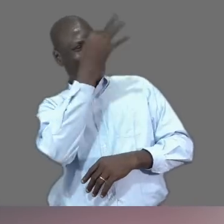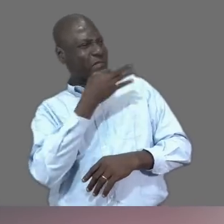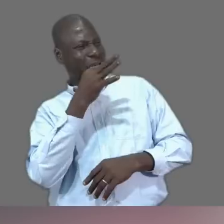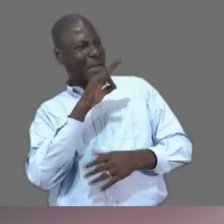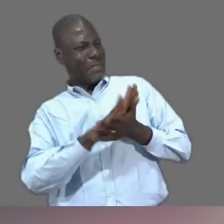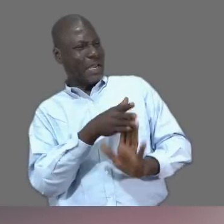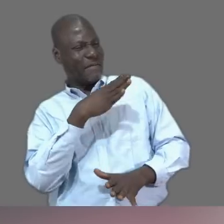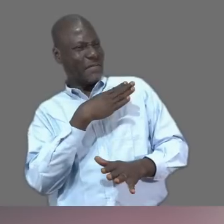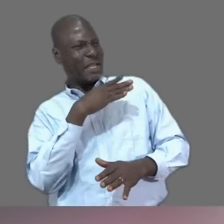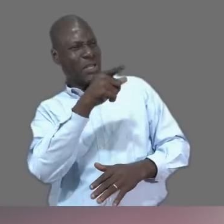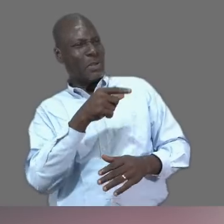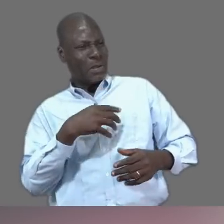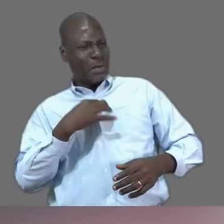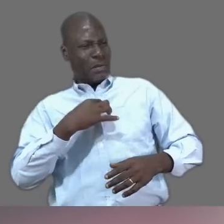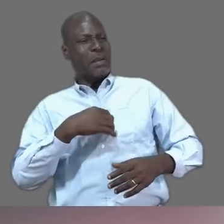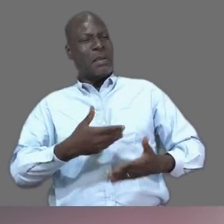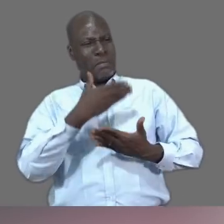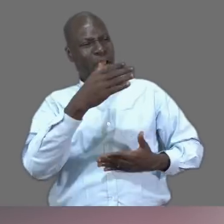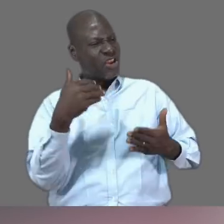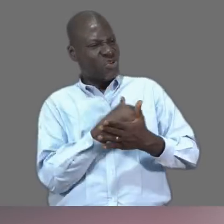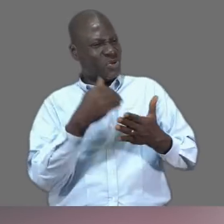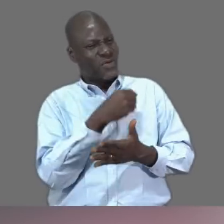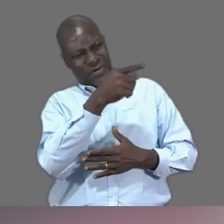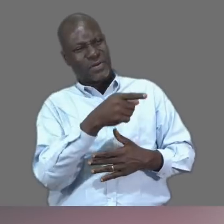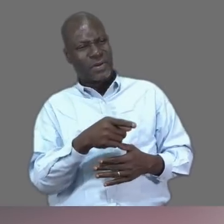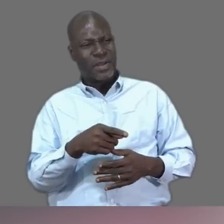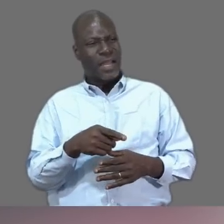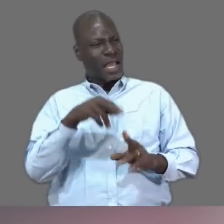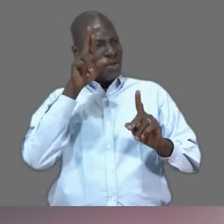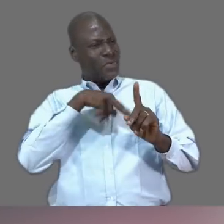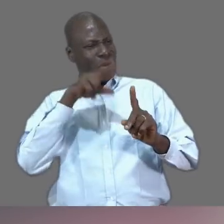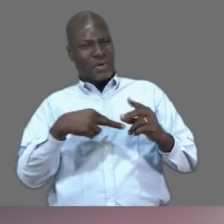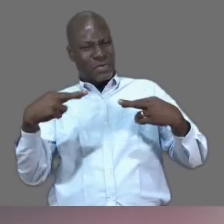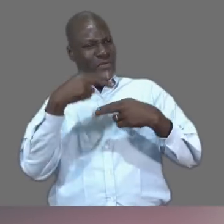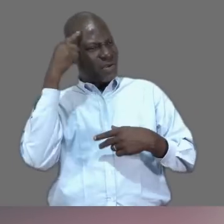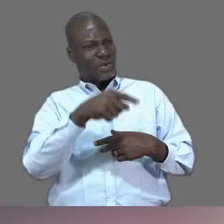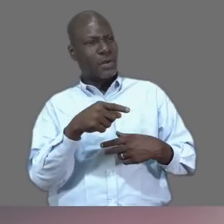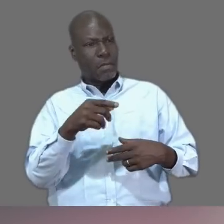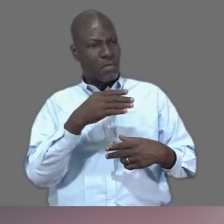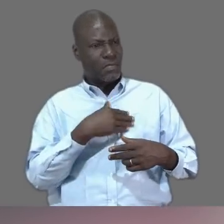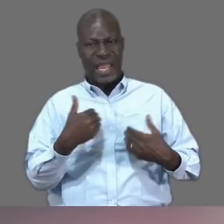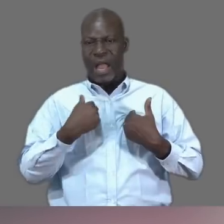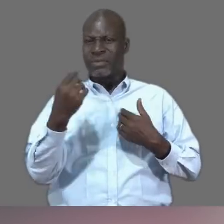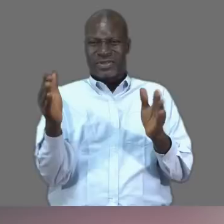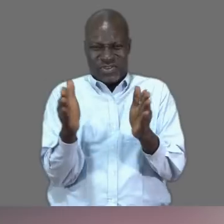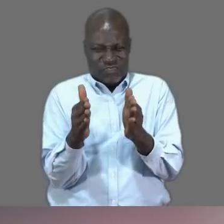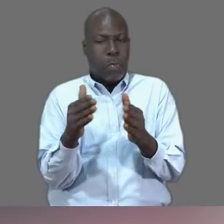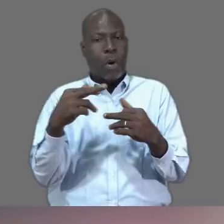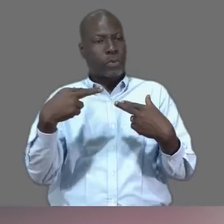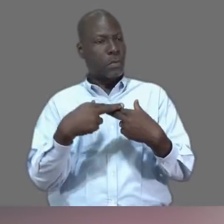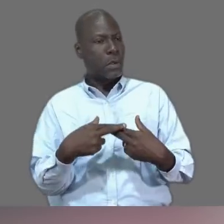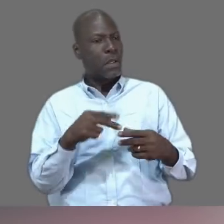Brighty say, up in Pamitadian Adia and Yaman. So I say, Messiah notice from ghetto be meaning the dead ghetto ni mwa